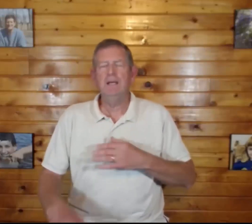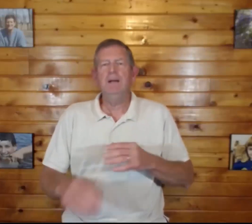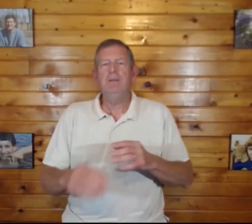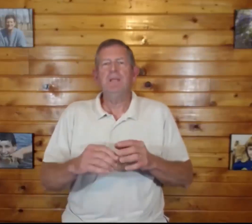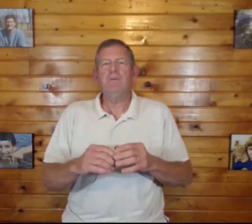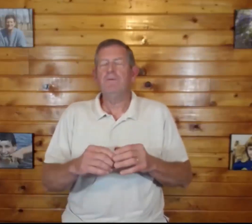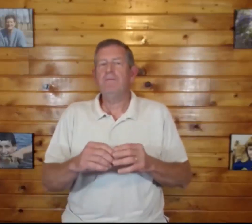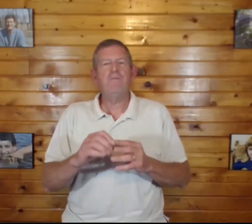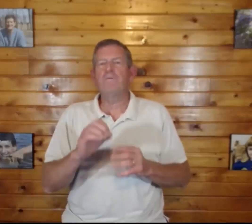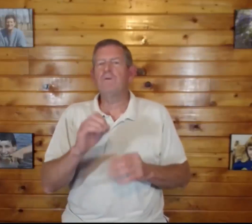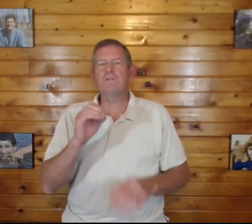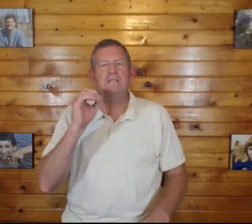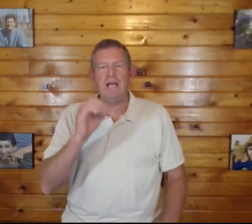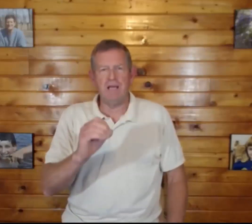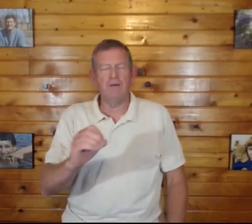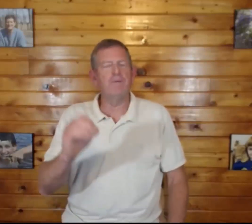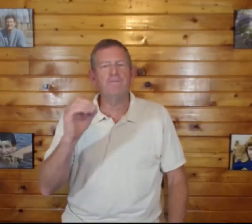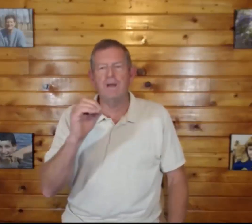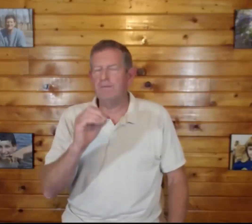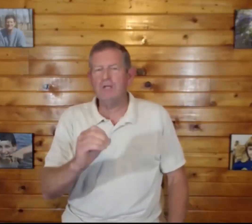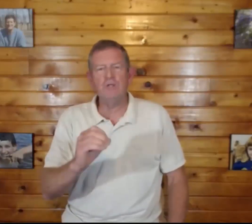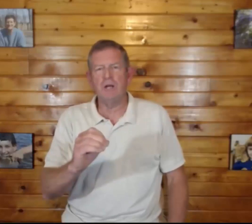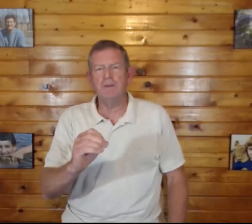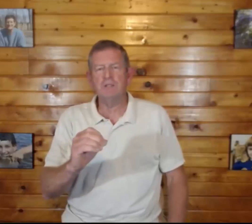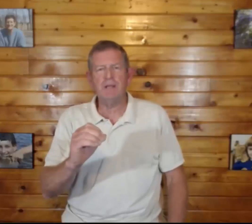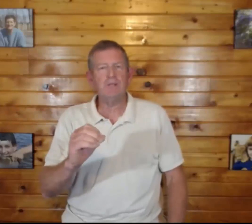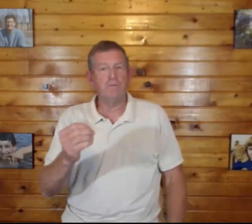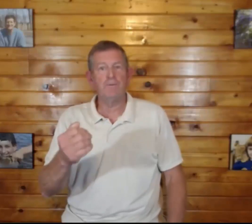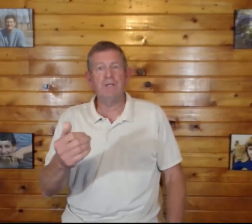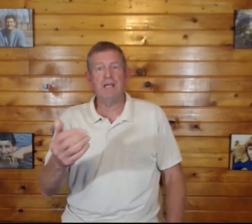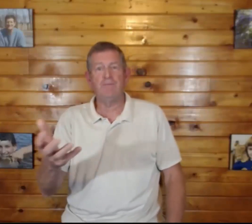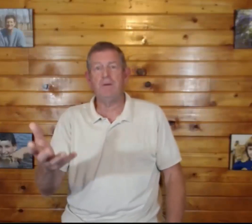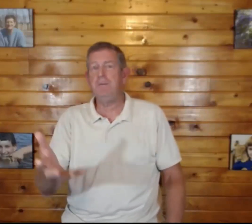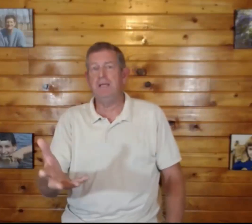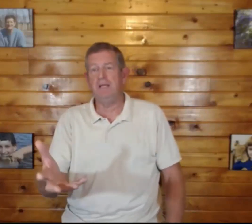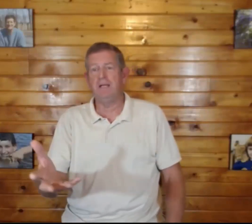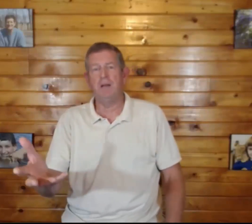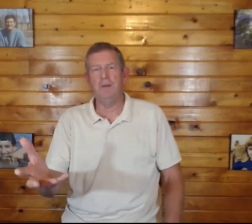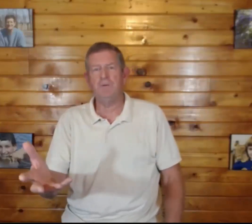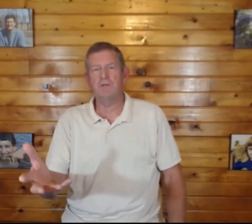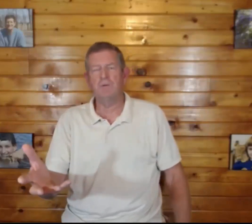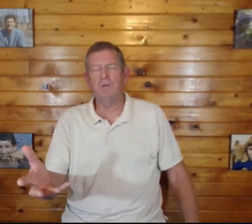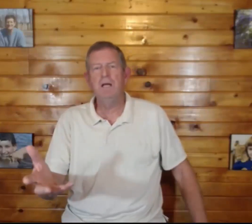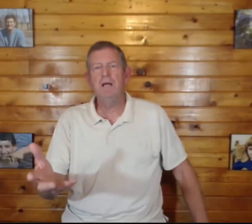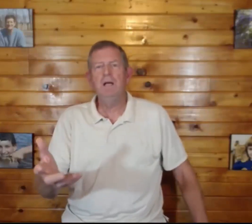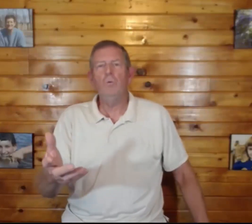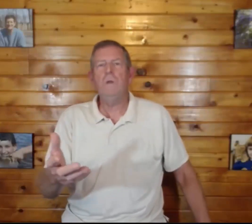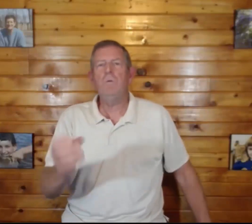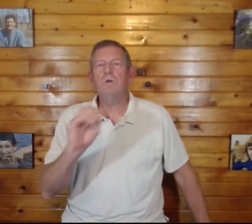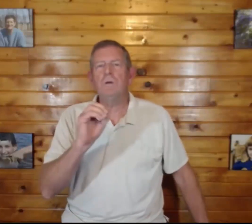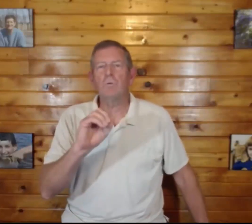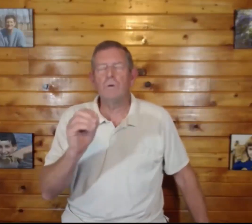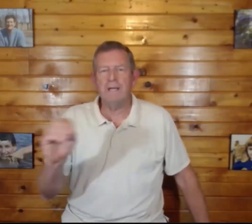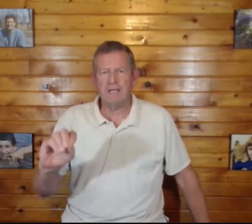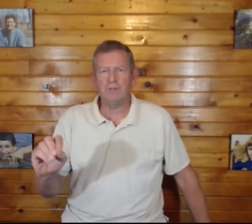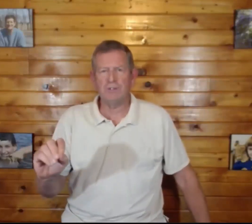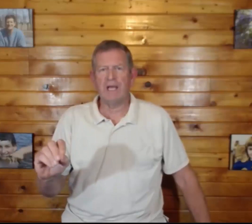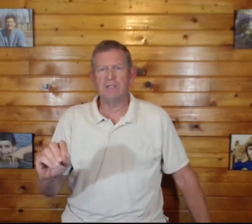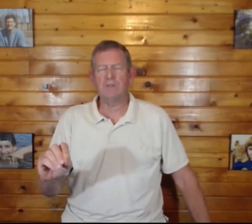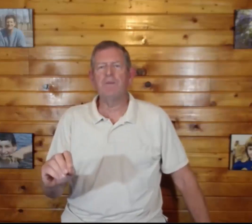grade. From the very first day of each year, but especially the first day at the very beginning in elementary school, we were doing